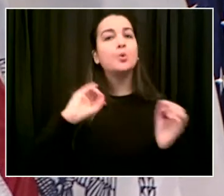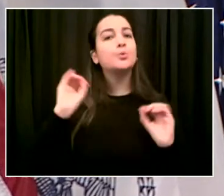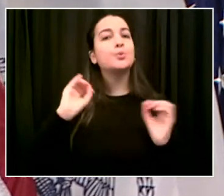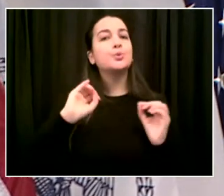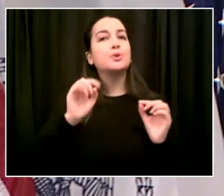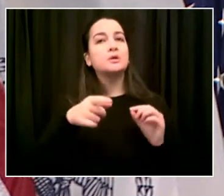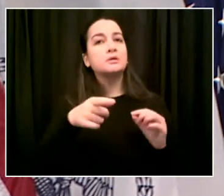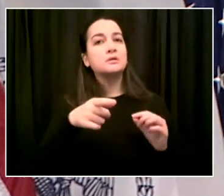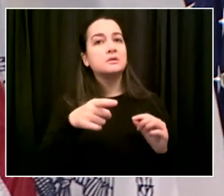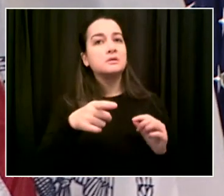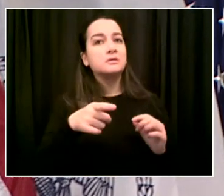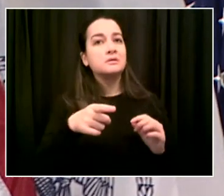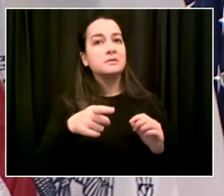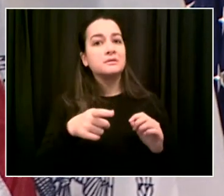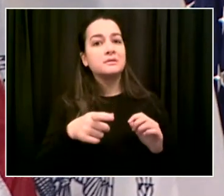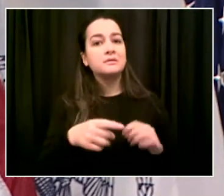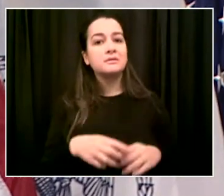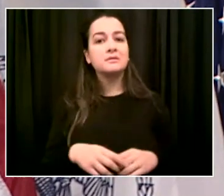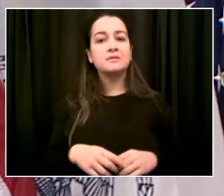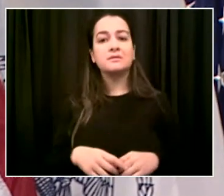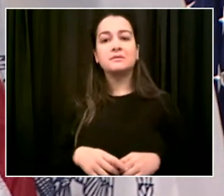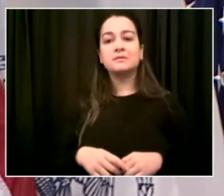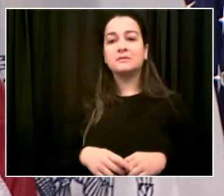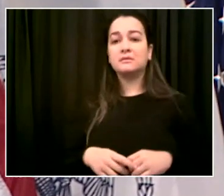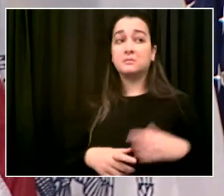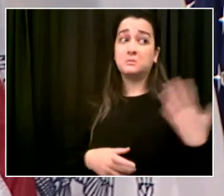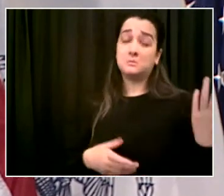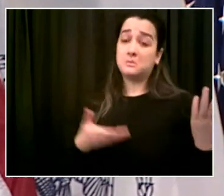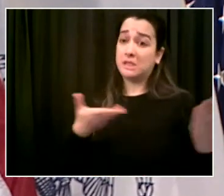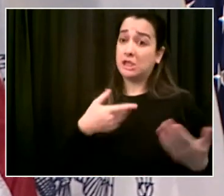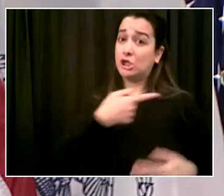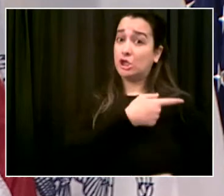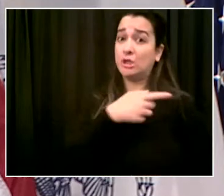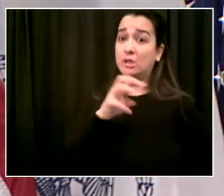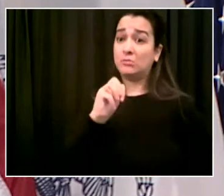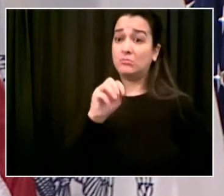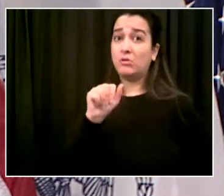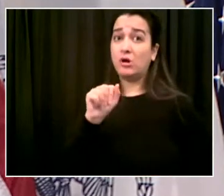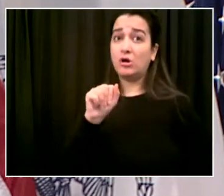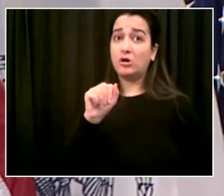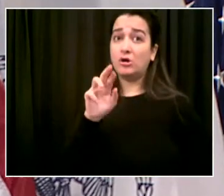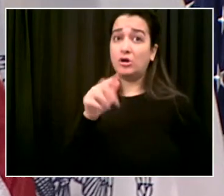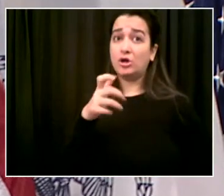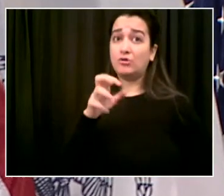three tremendous professionals to achieve what we have to achieve. Go ahead.